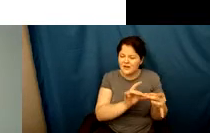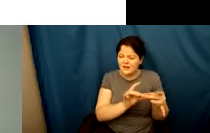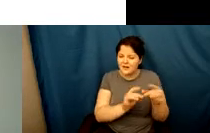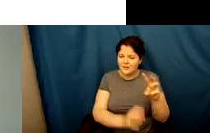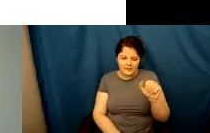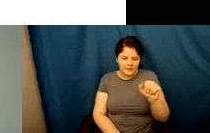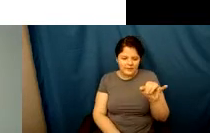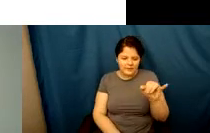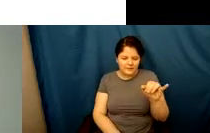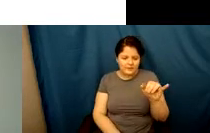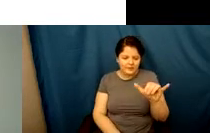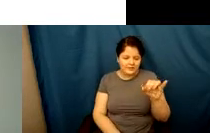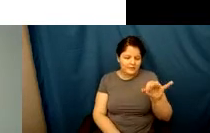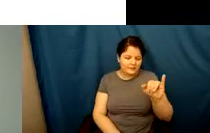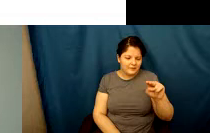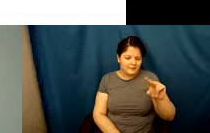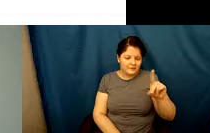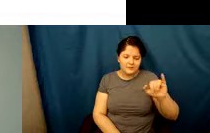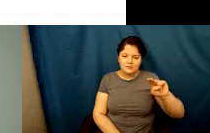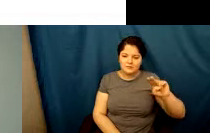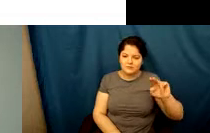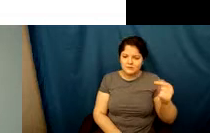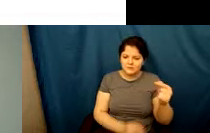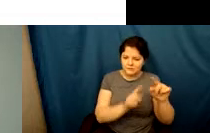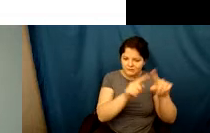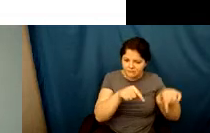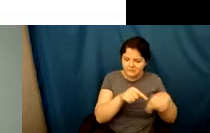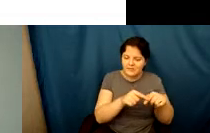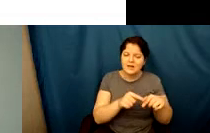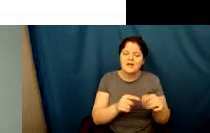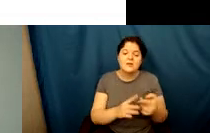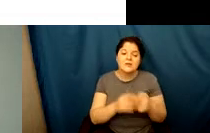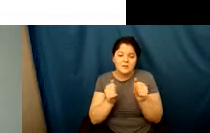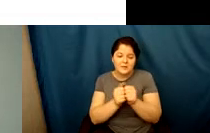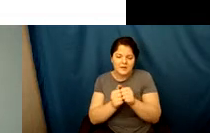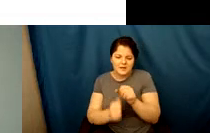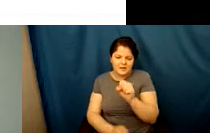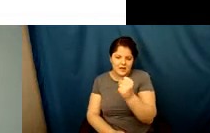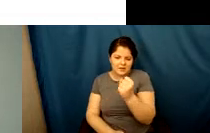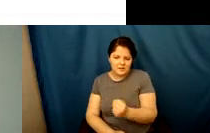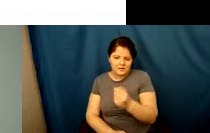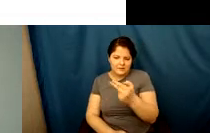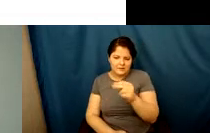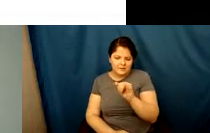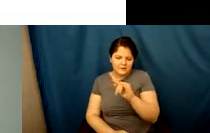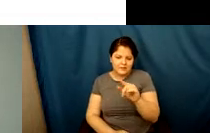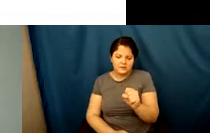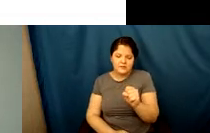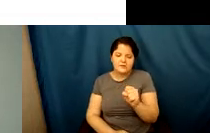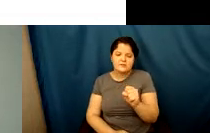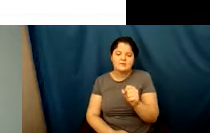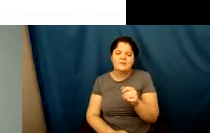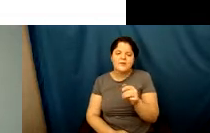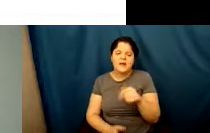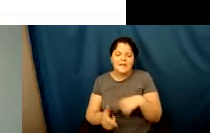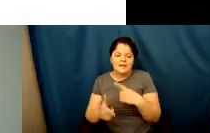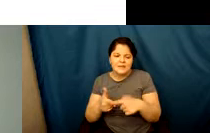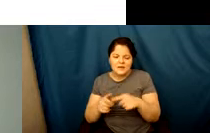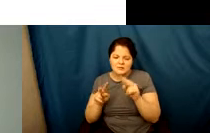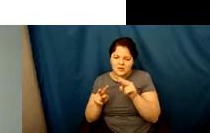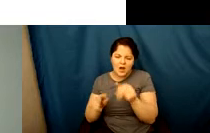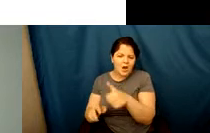We're starting with South Hills Junction in the city, and then kind of looking at some other types